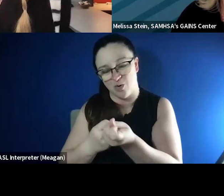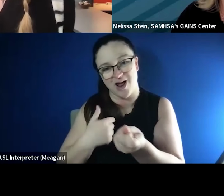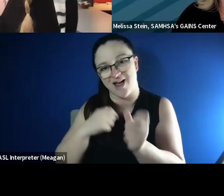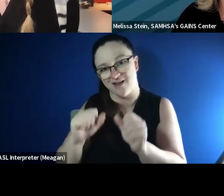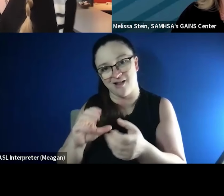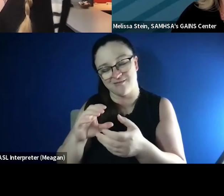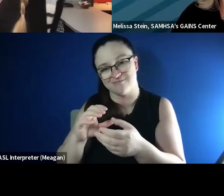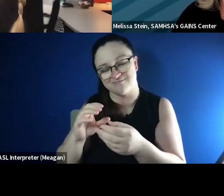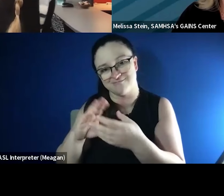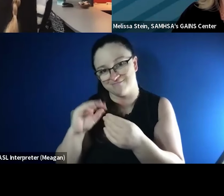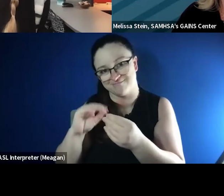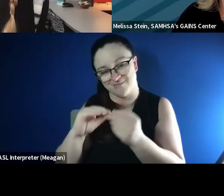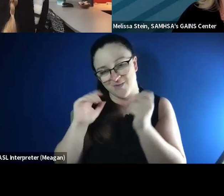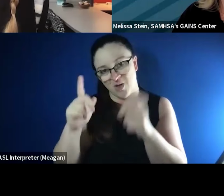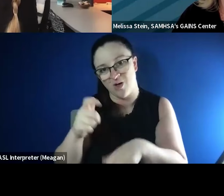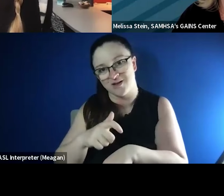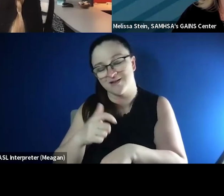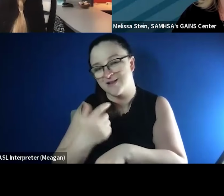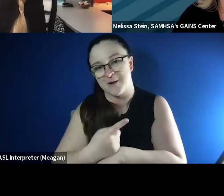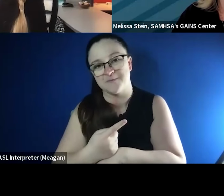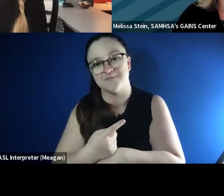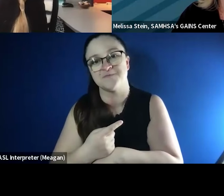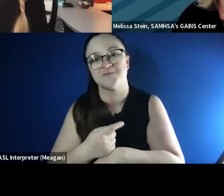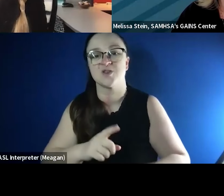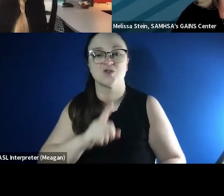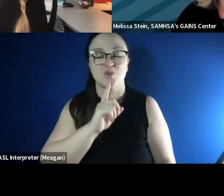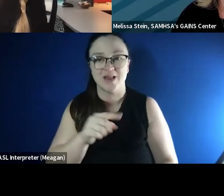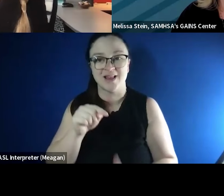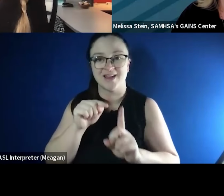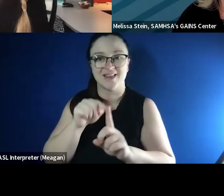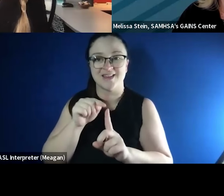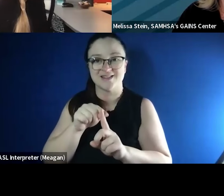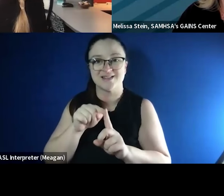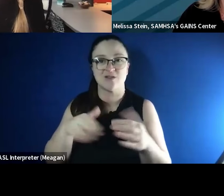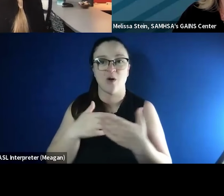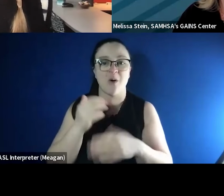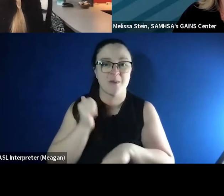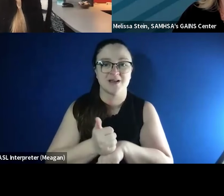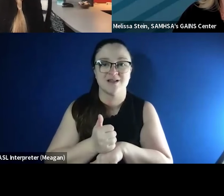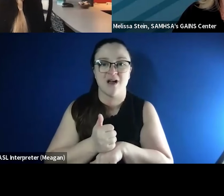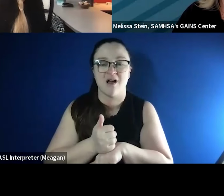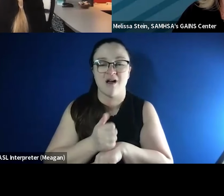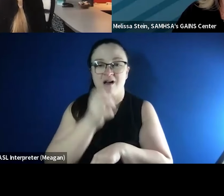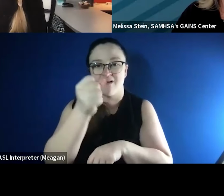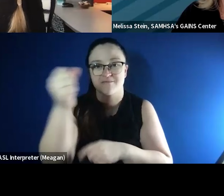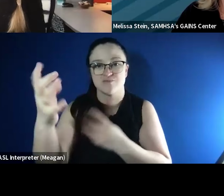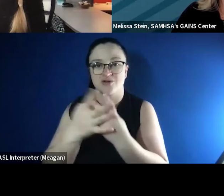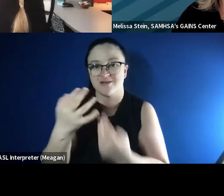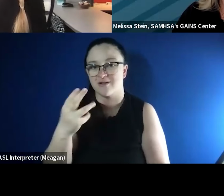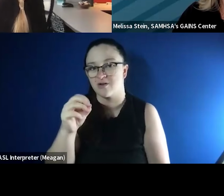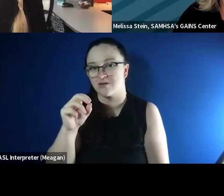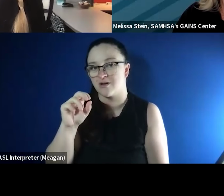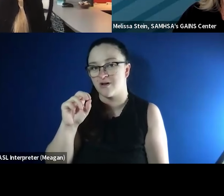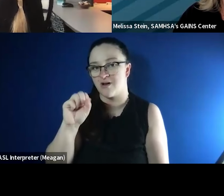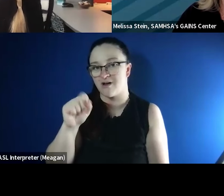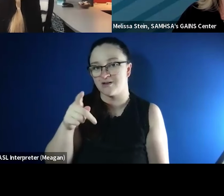a couple of things. The vast majority of scholarship in this area is really based on prison hospice, which is a critical